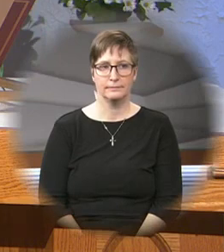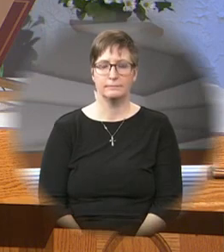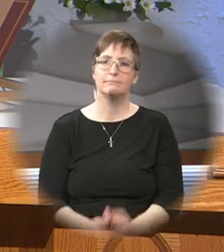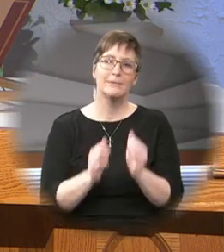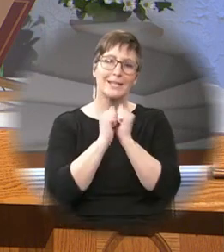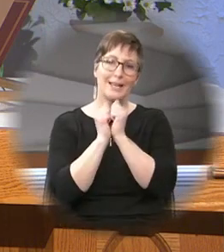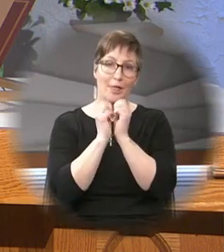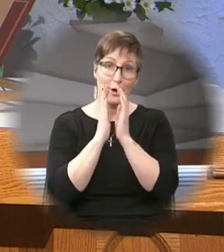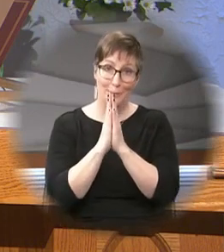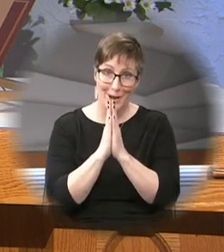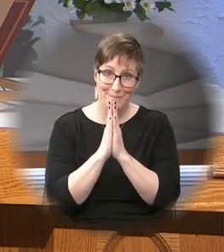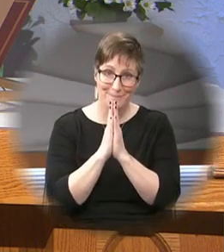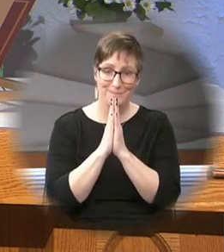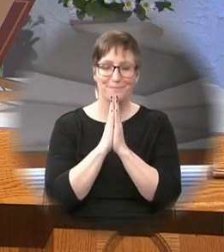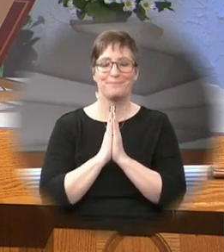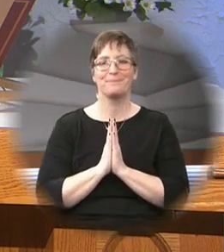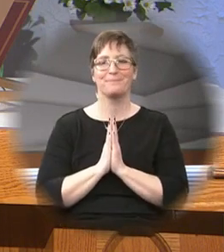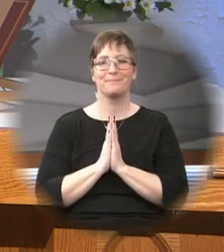Amen. Let us pray.